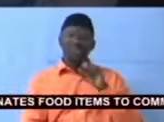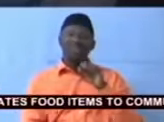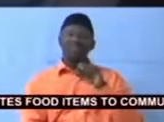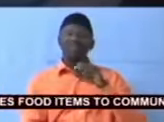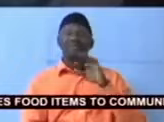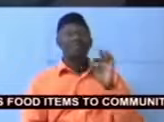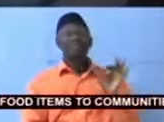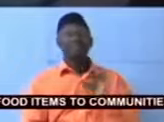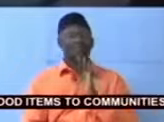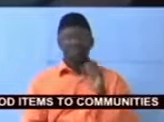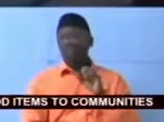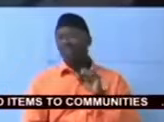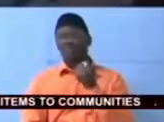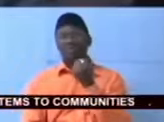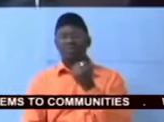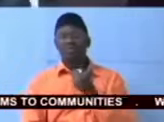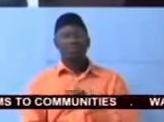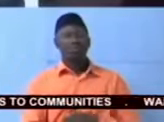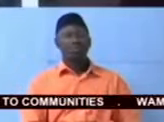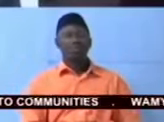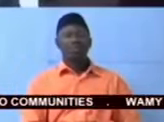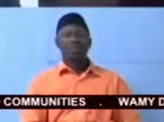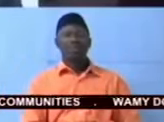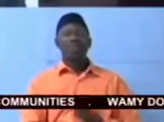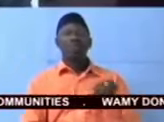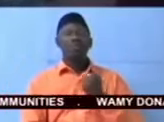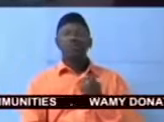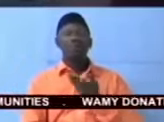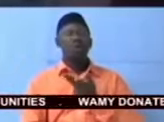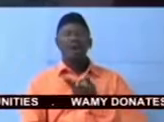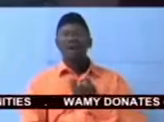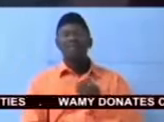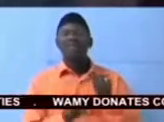there was no such of independence of the judiciary.